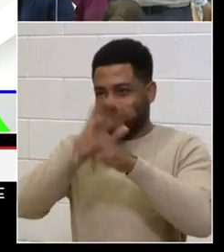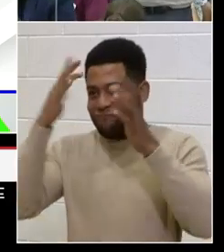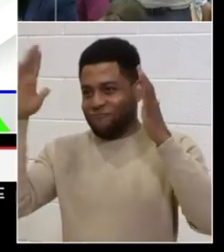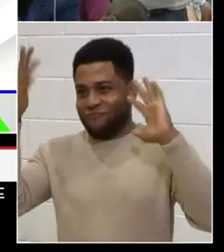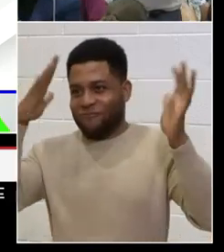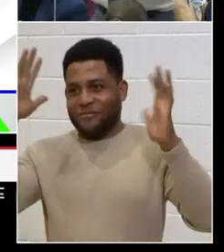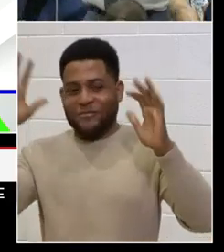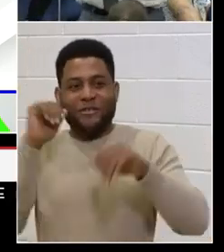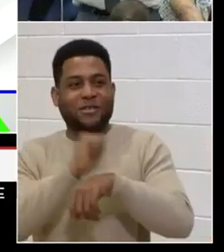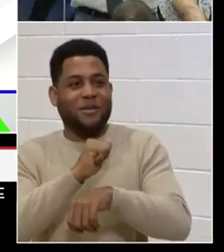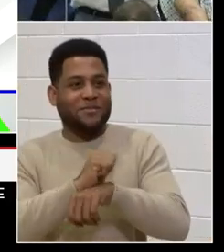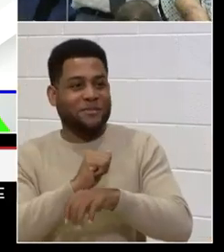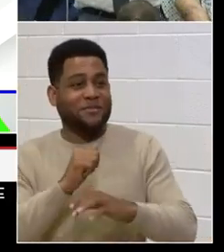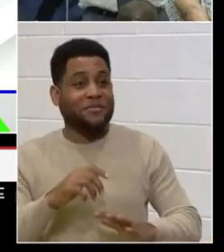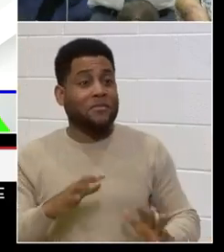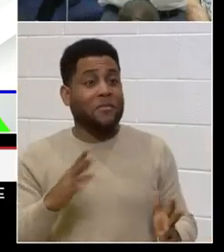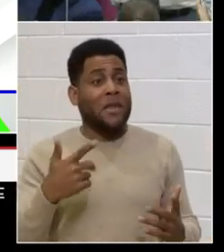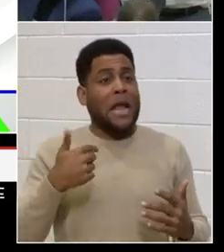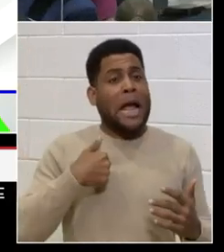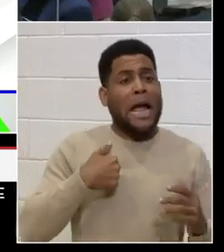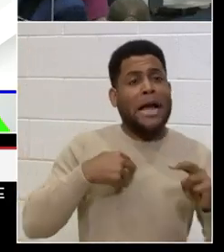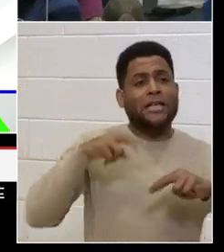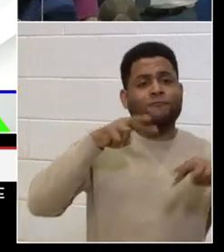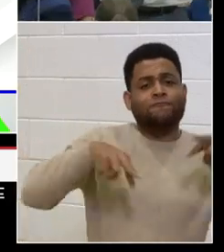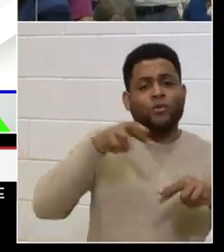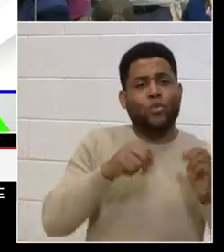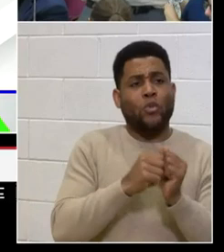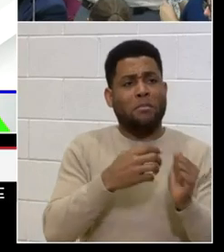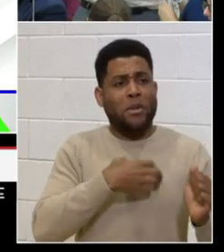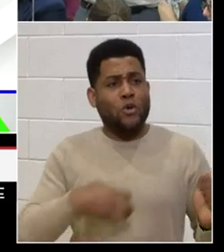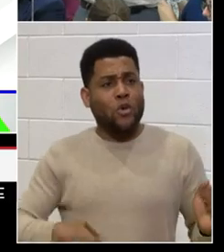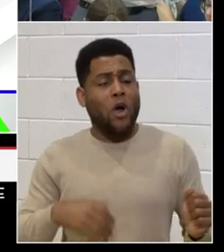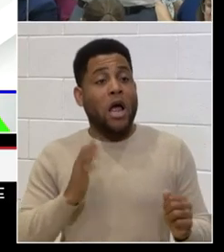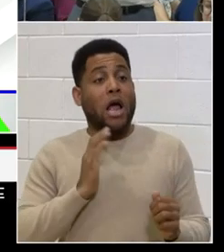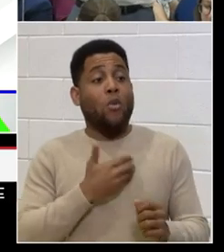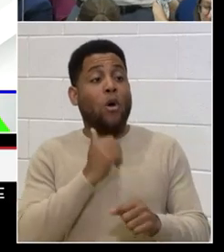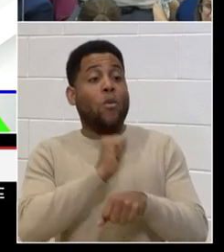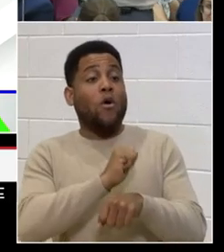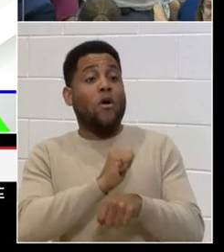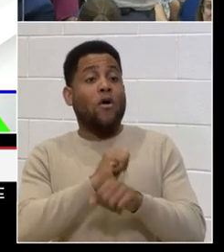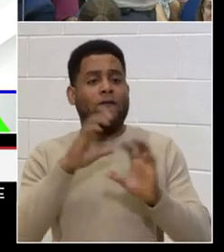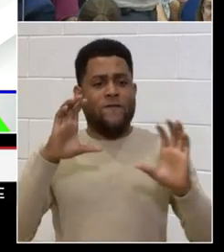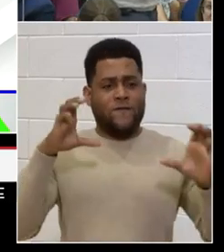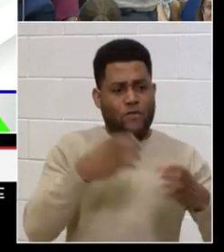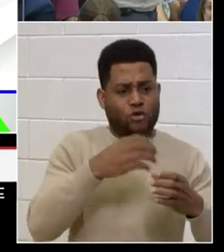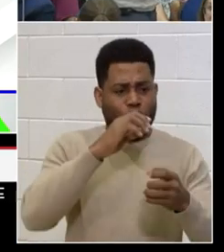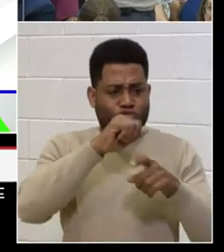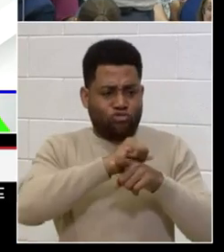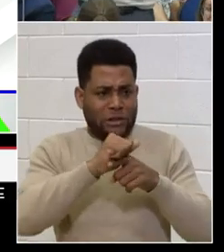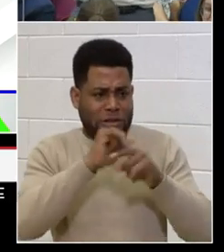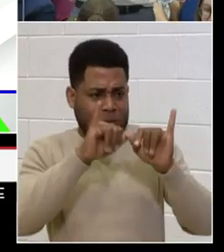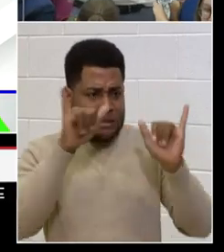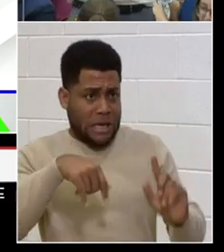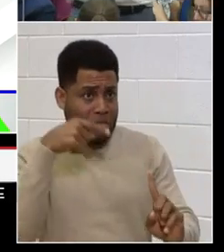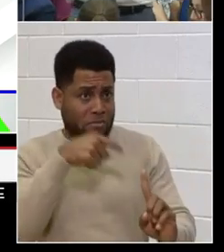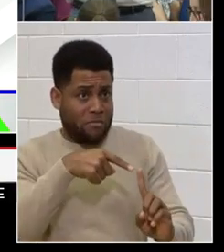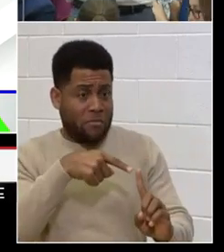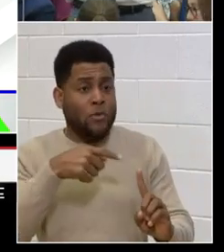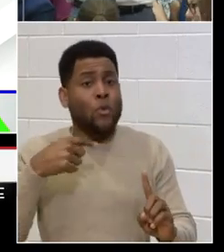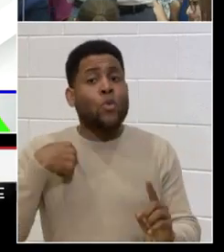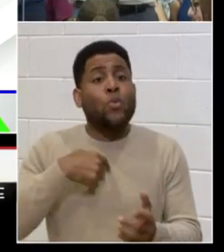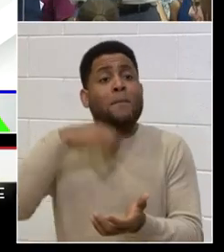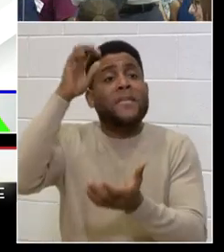I also oversee, on behalf of the mayor, our workforce training system. And we believe that